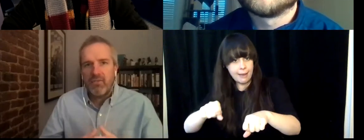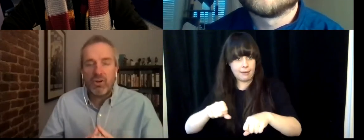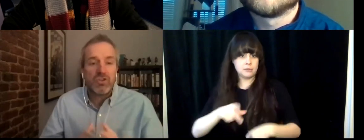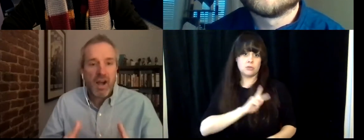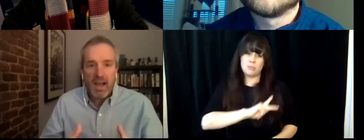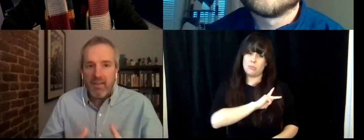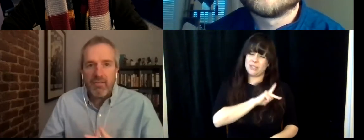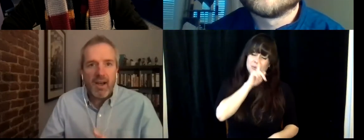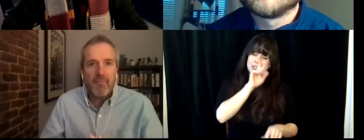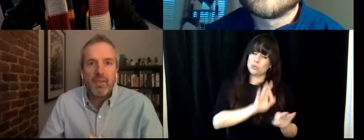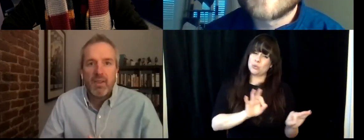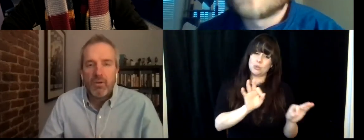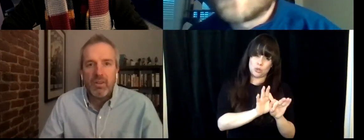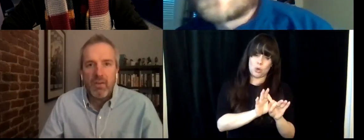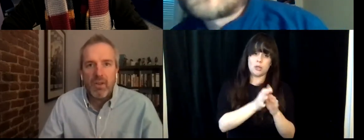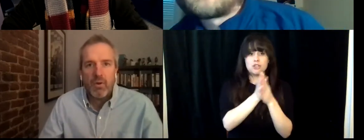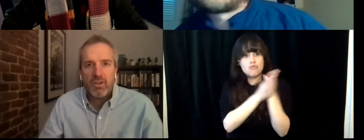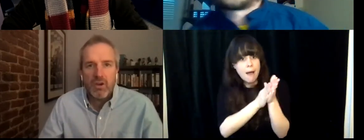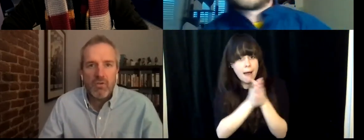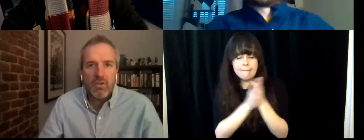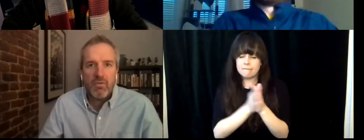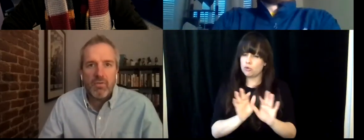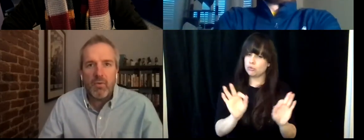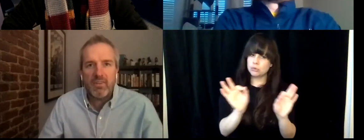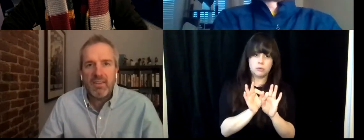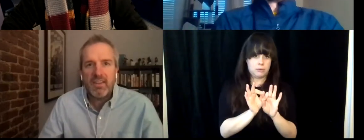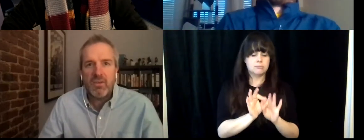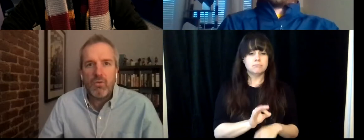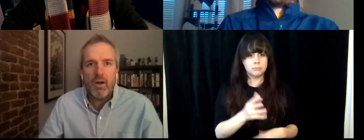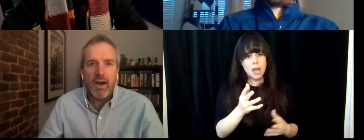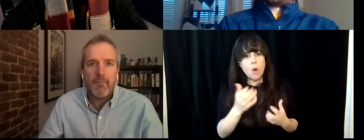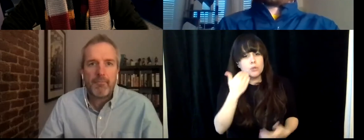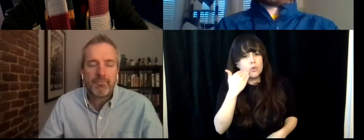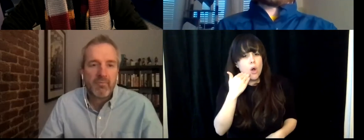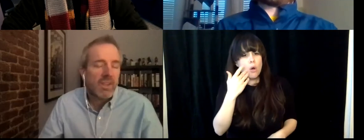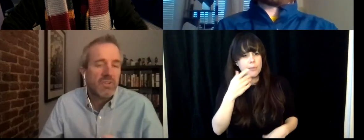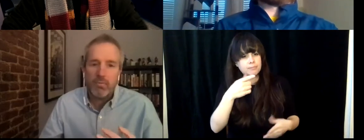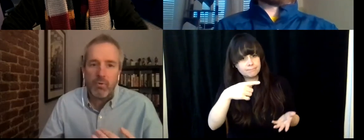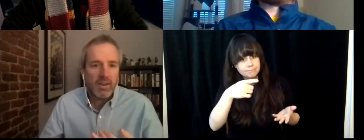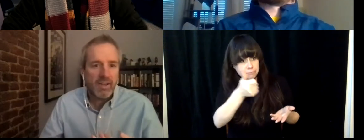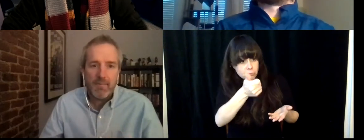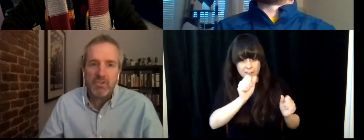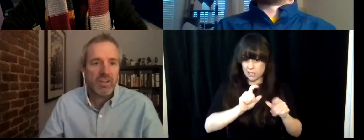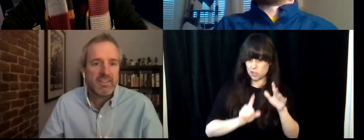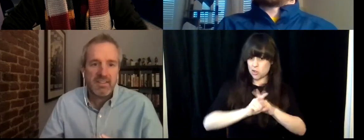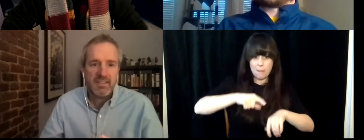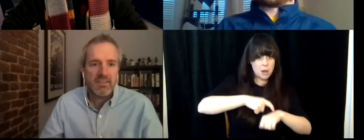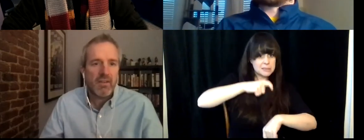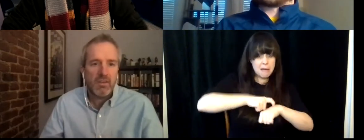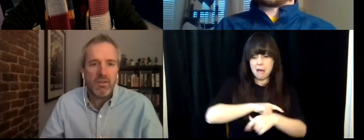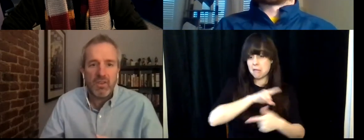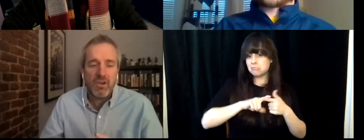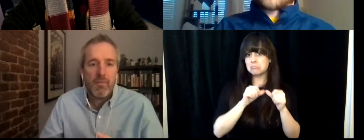personality, for your drive. Really, they want to show, they want to see that you can show up to work on time, that you're